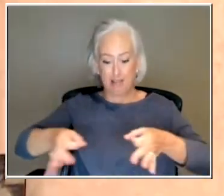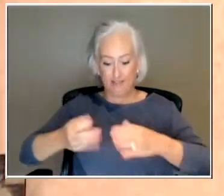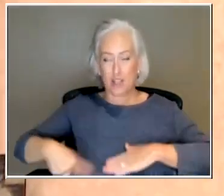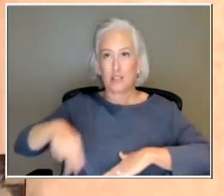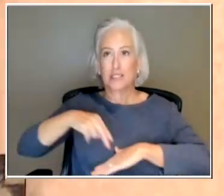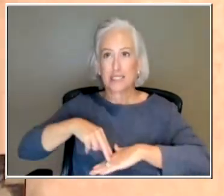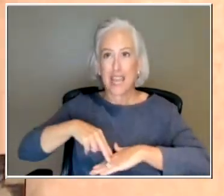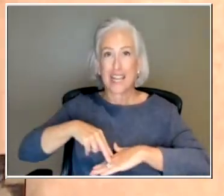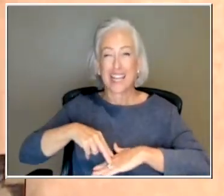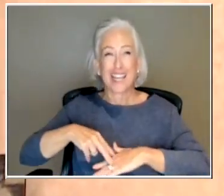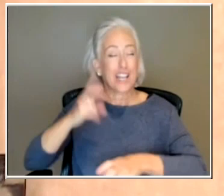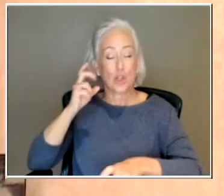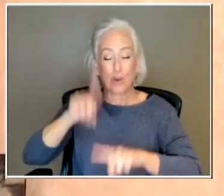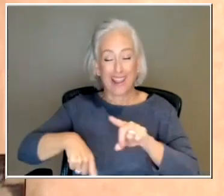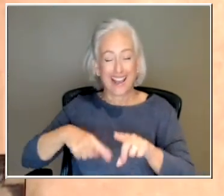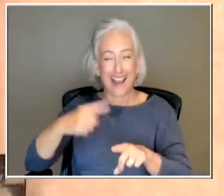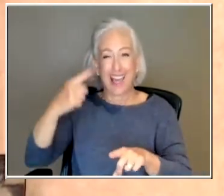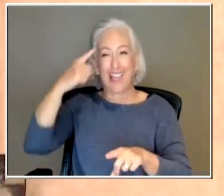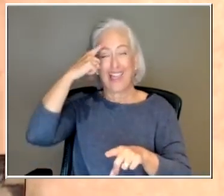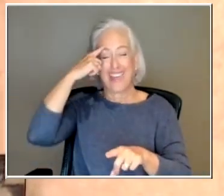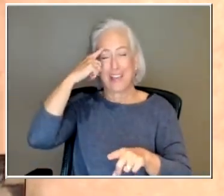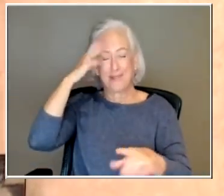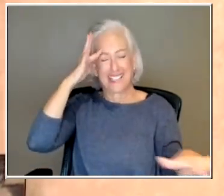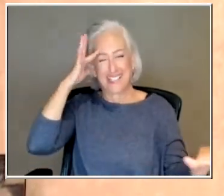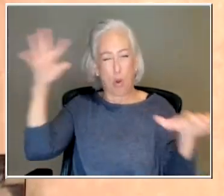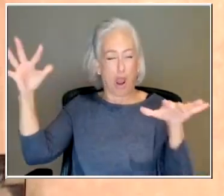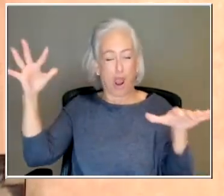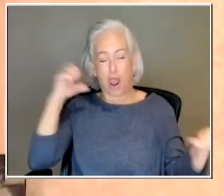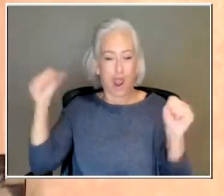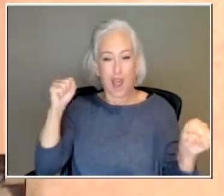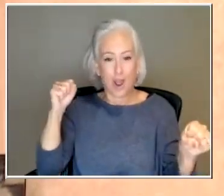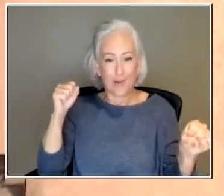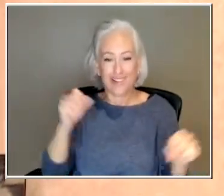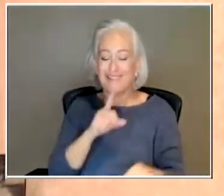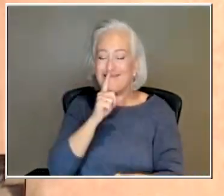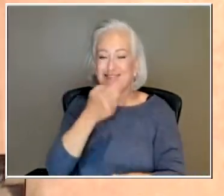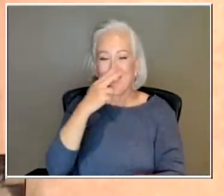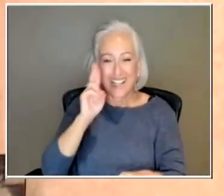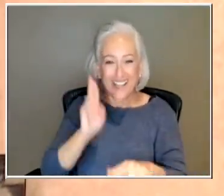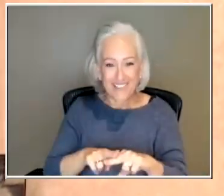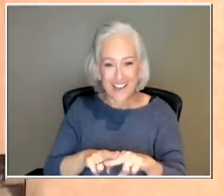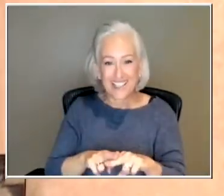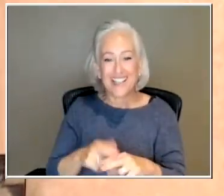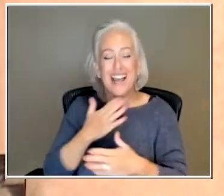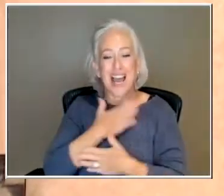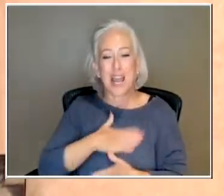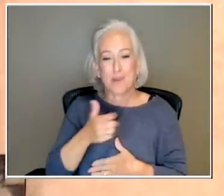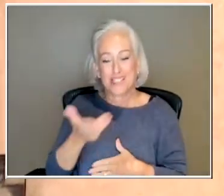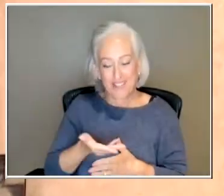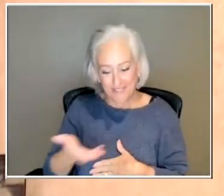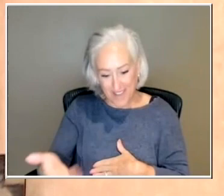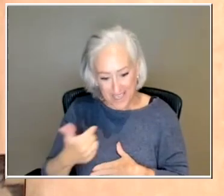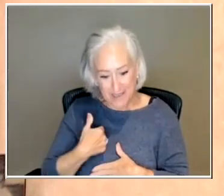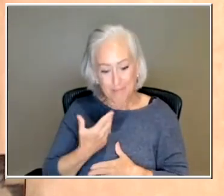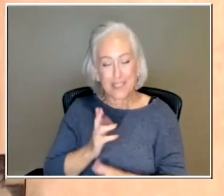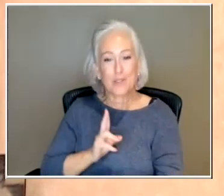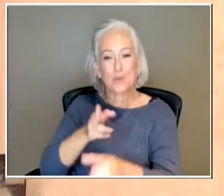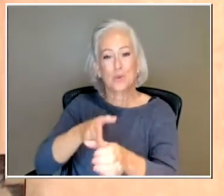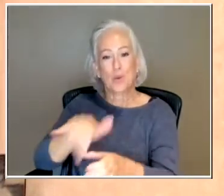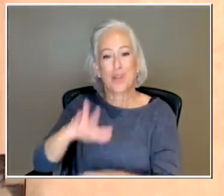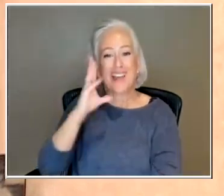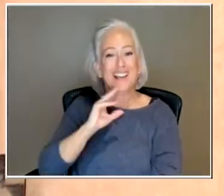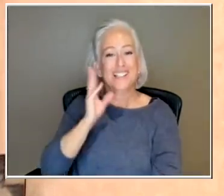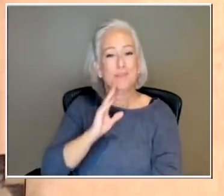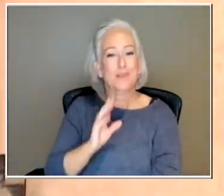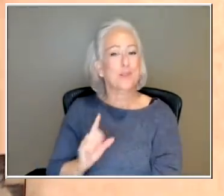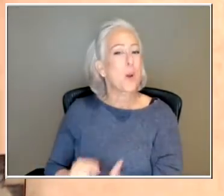that. Kind of a surreal moment, but it was a lot of fun. And I really appreciate Dr. Parker inviting me to go along for that experience because it's once in a lifetime.